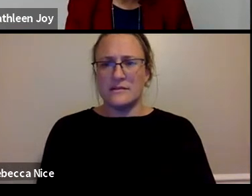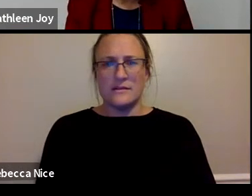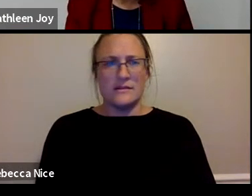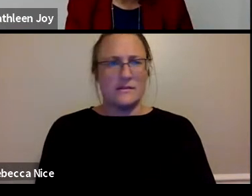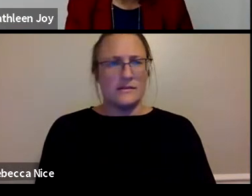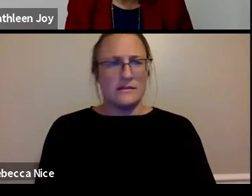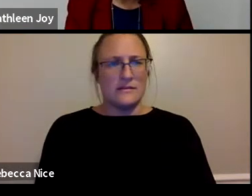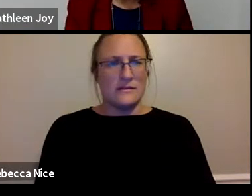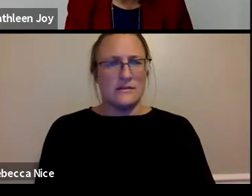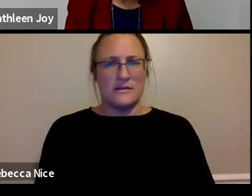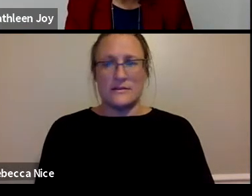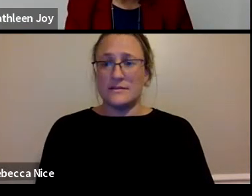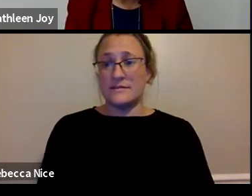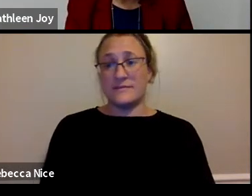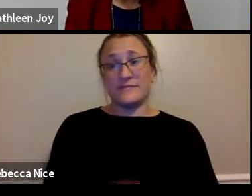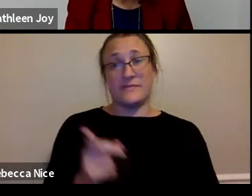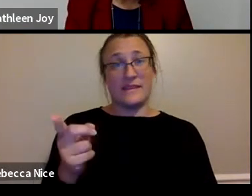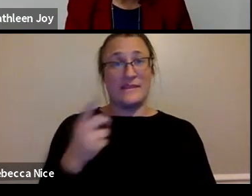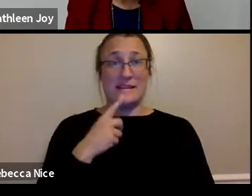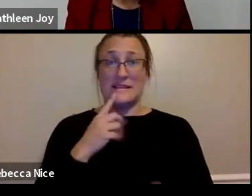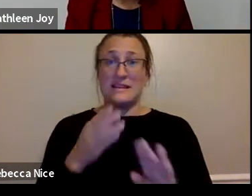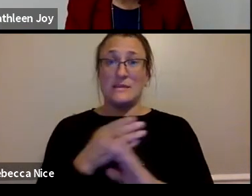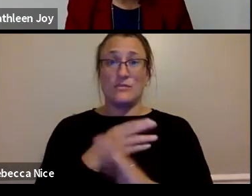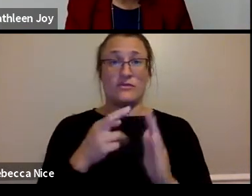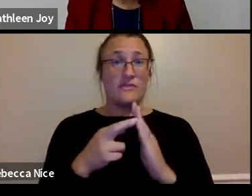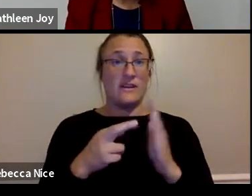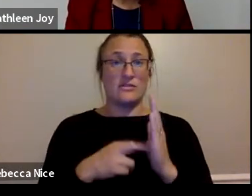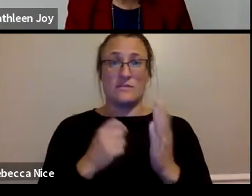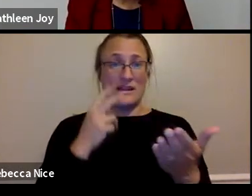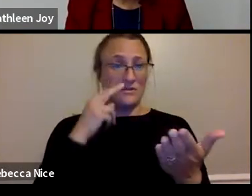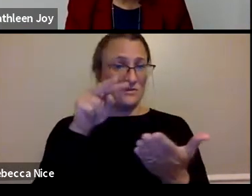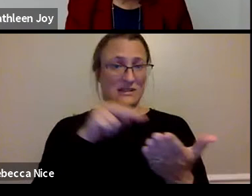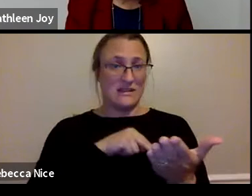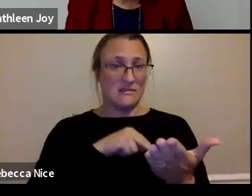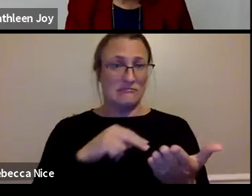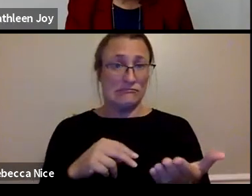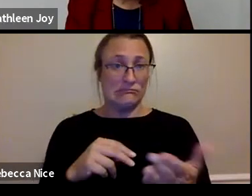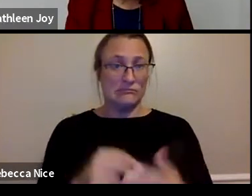They claim to have pre-registered. I don't find them on the list.